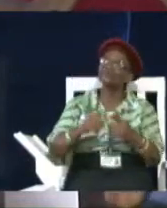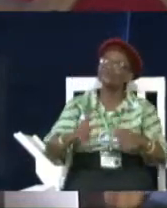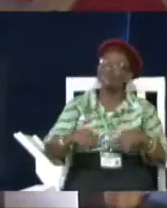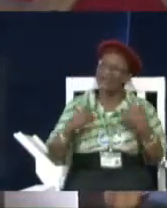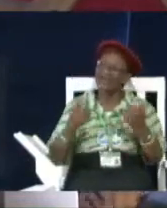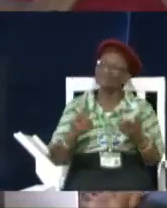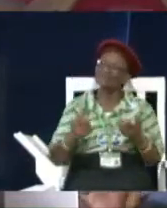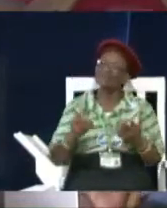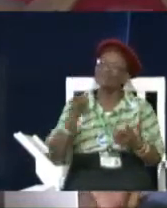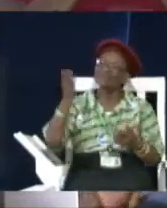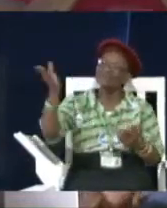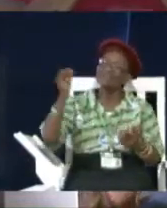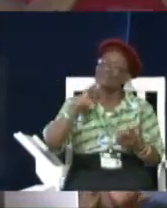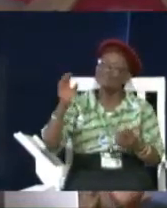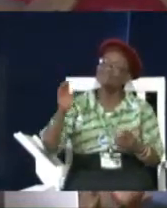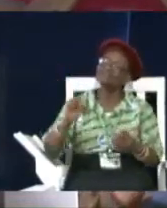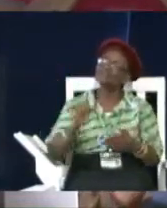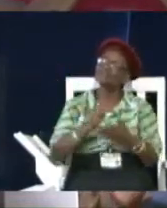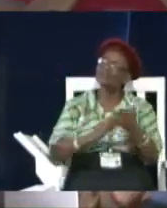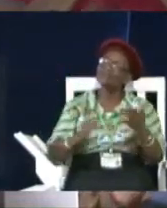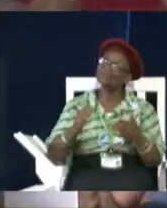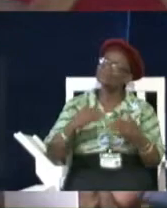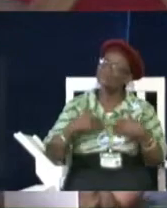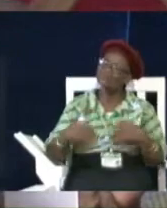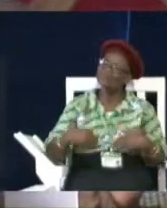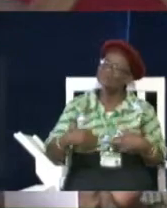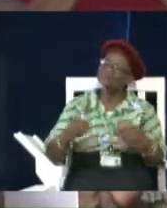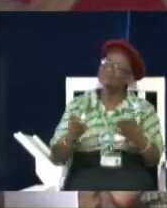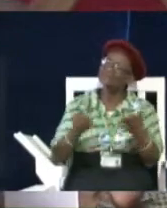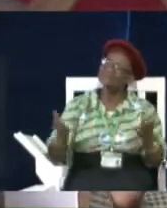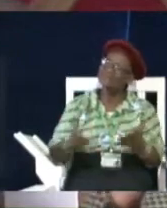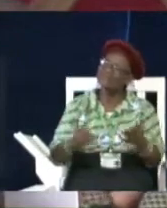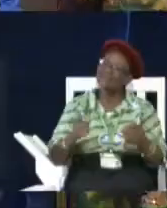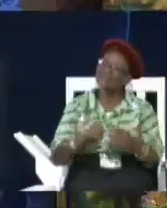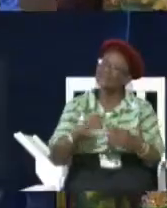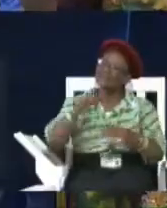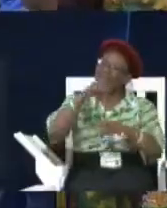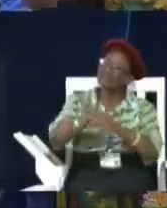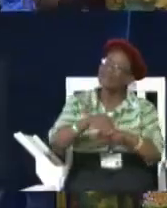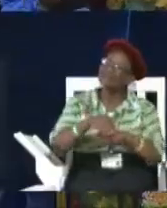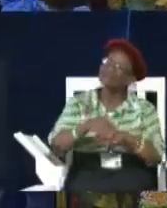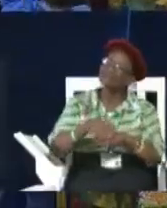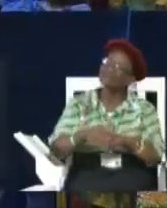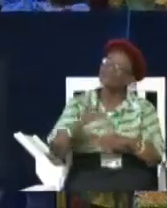here tonight will become a carrier of the oil of joy.